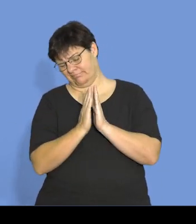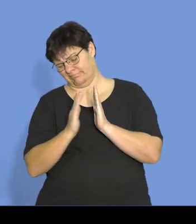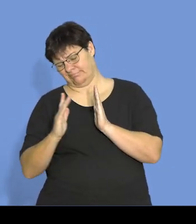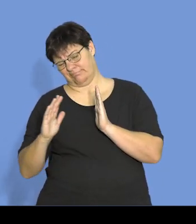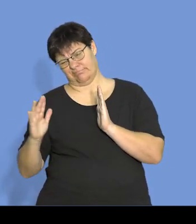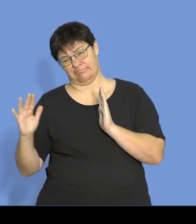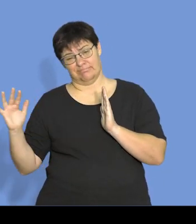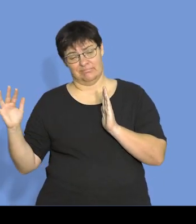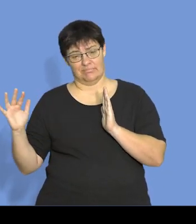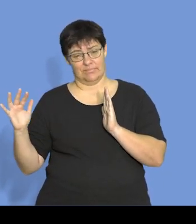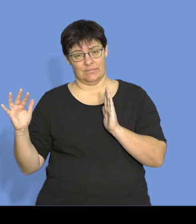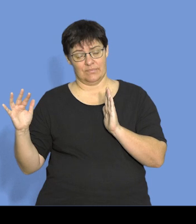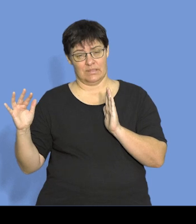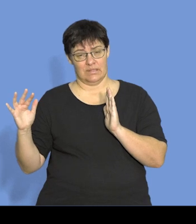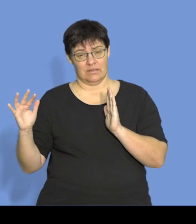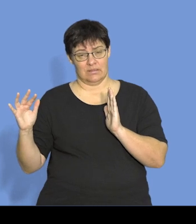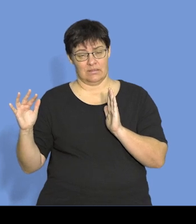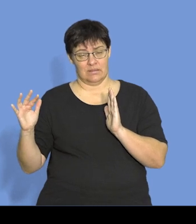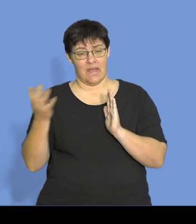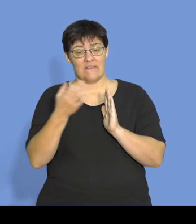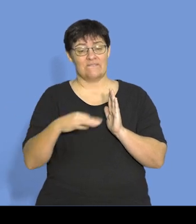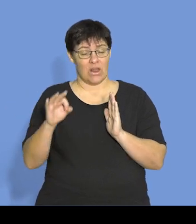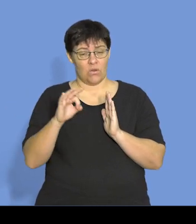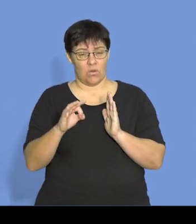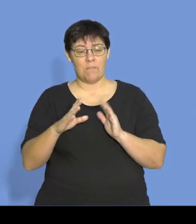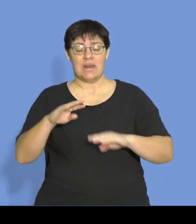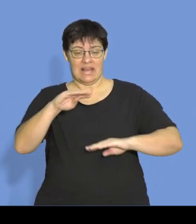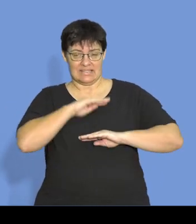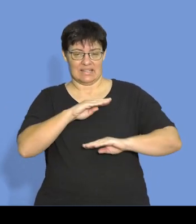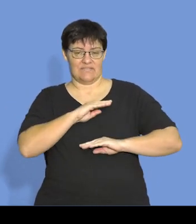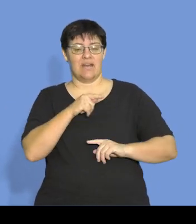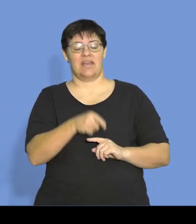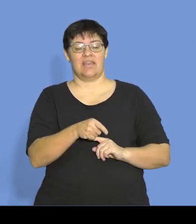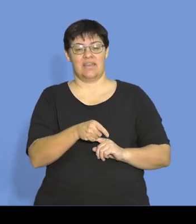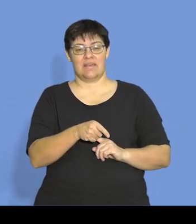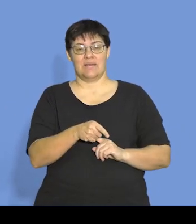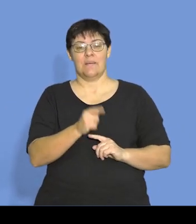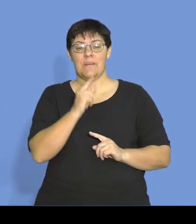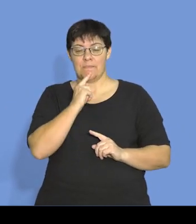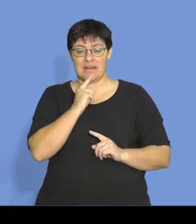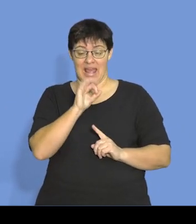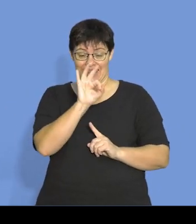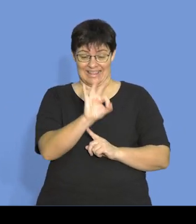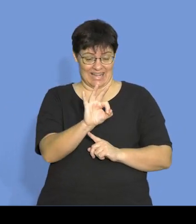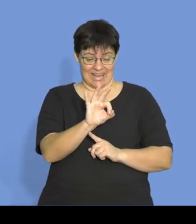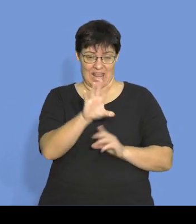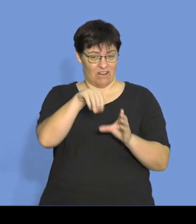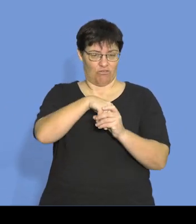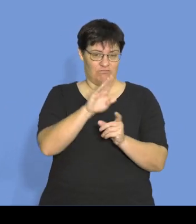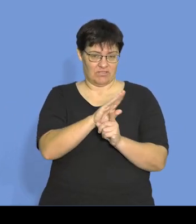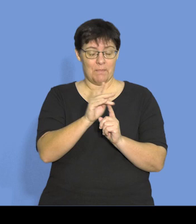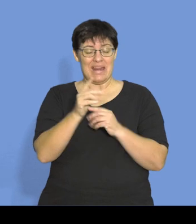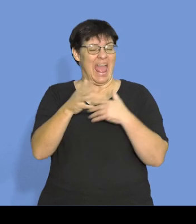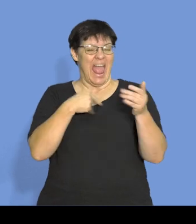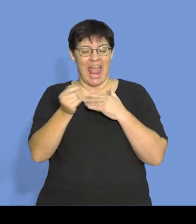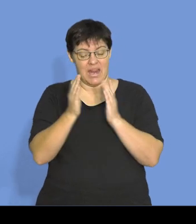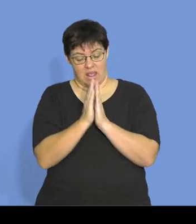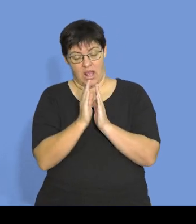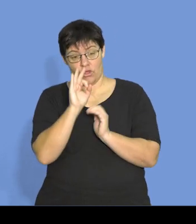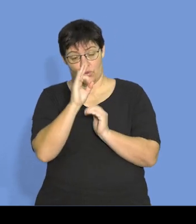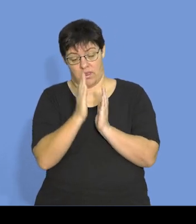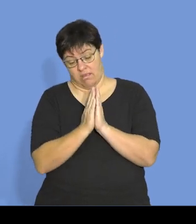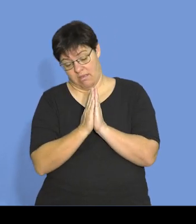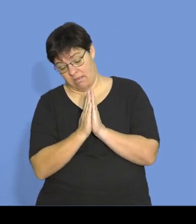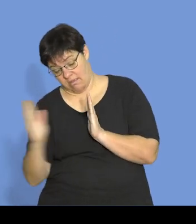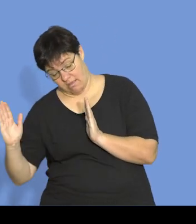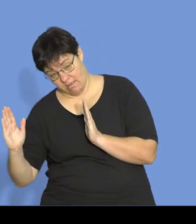Is a number of x values that satisfy the condition of being greater than the 3,